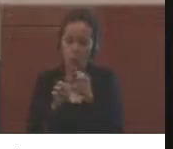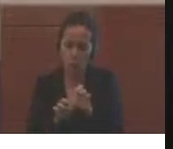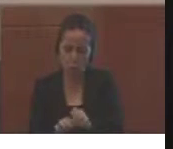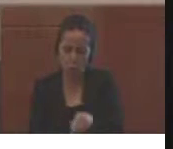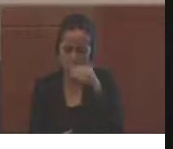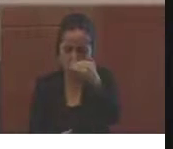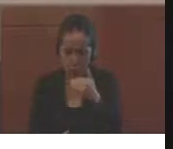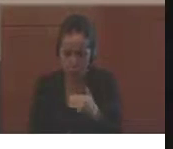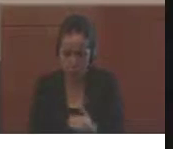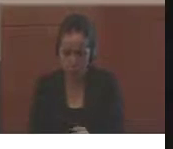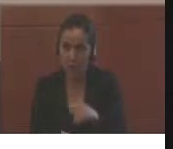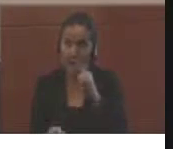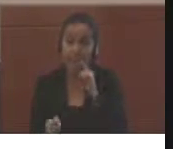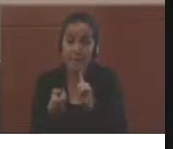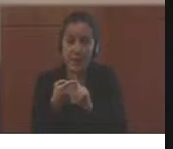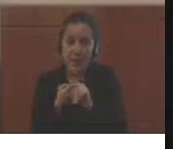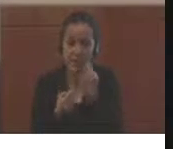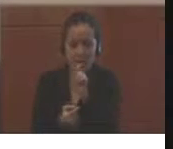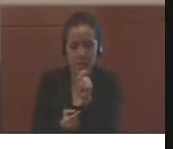first draft,